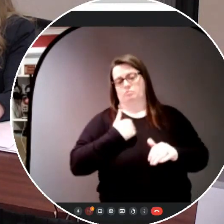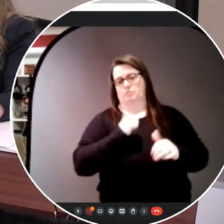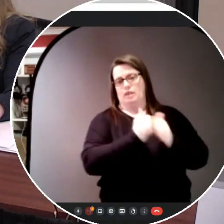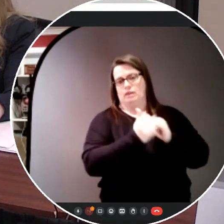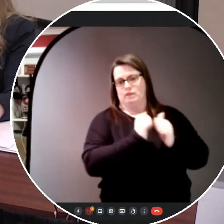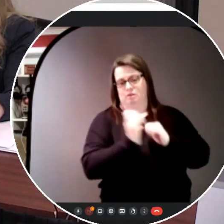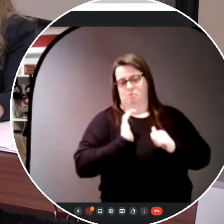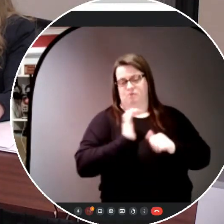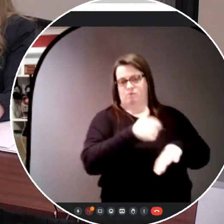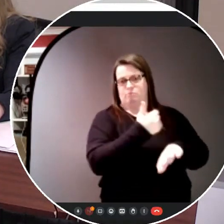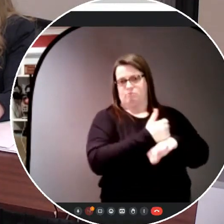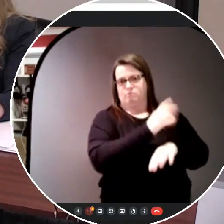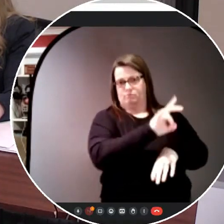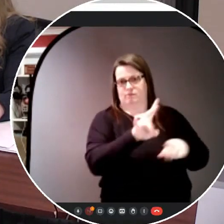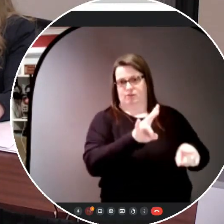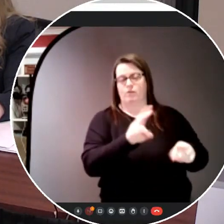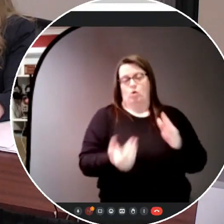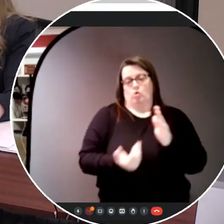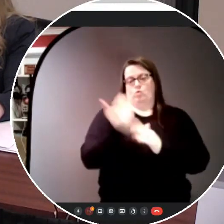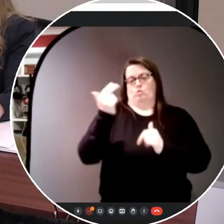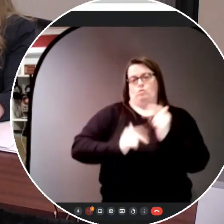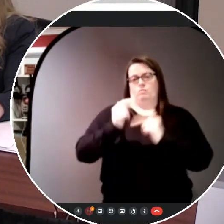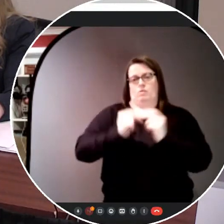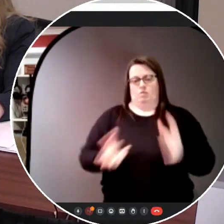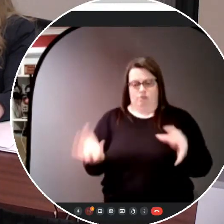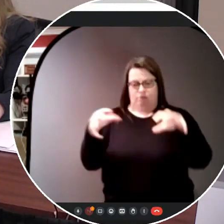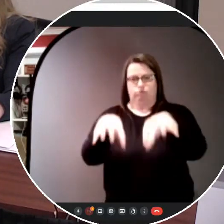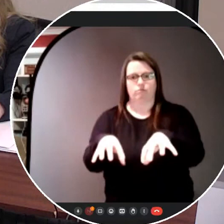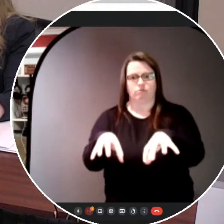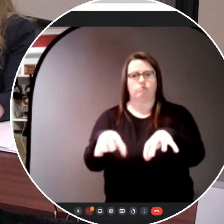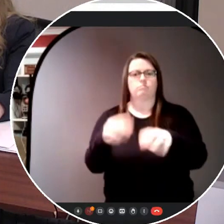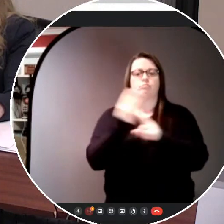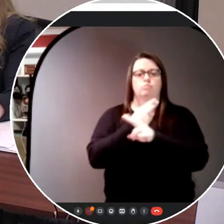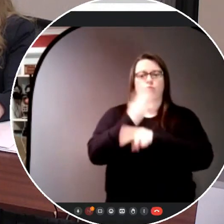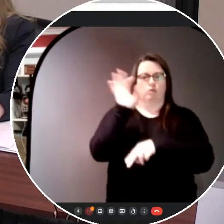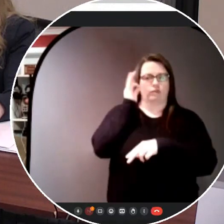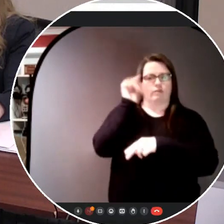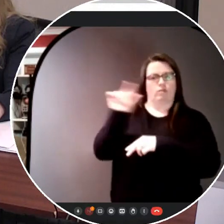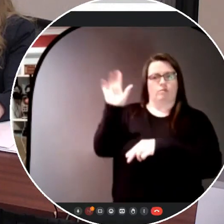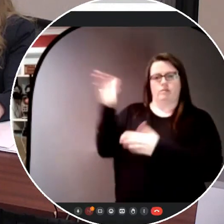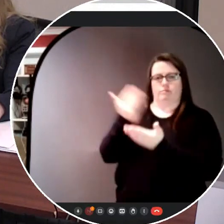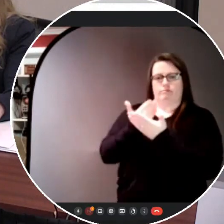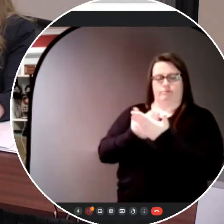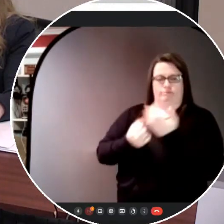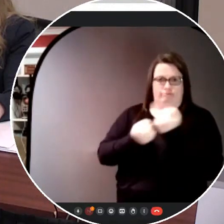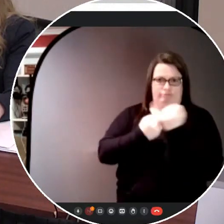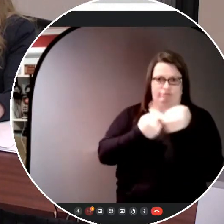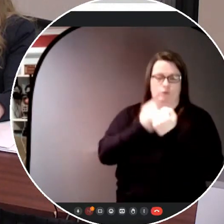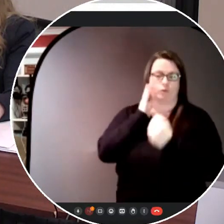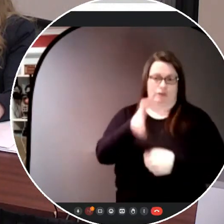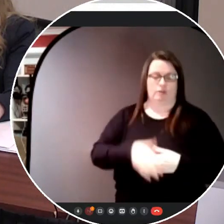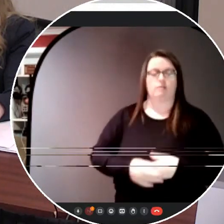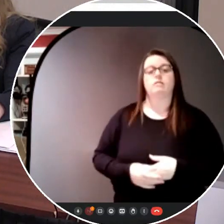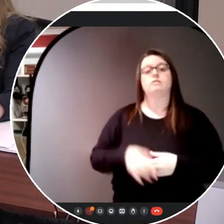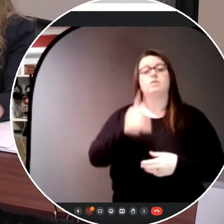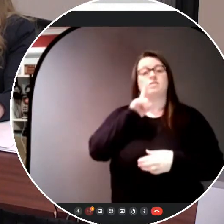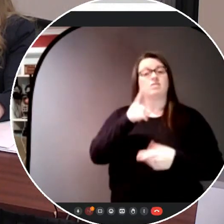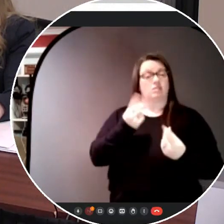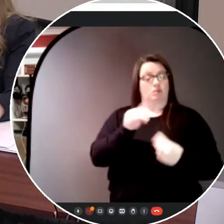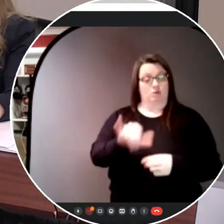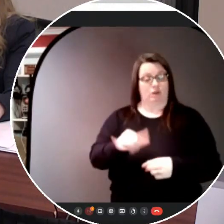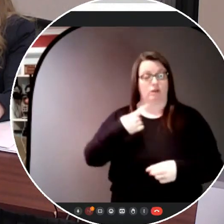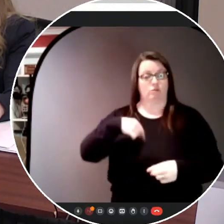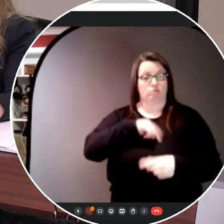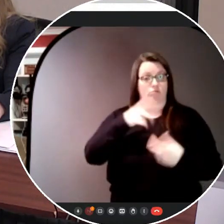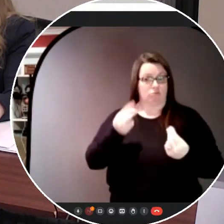new facility with federal funding. In order to facilitate that, we would lease the property